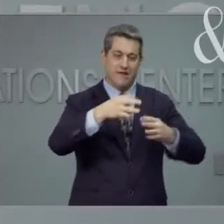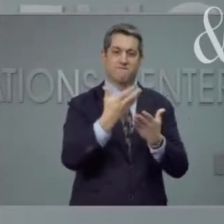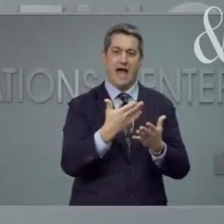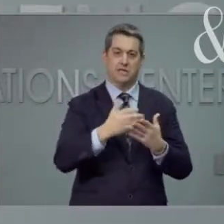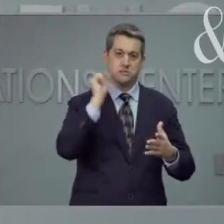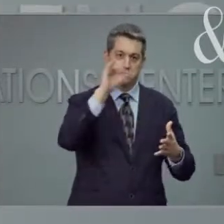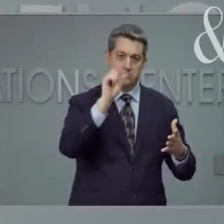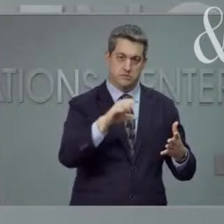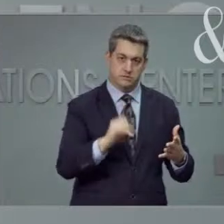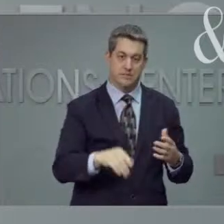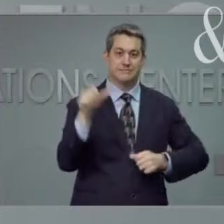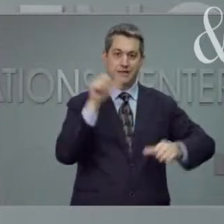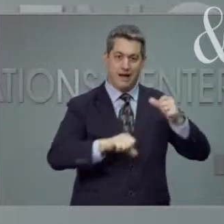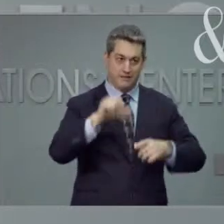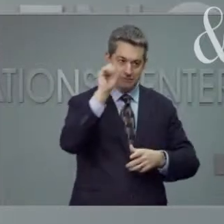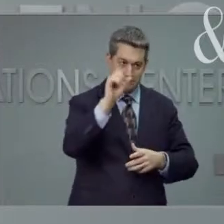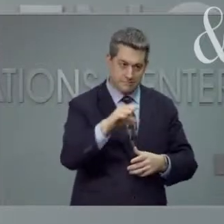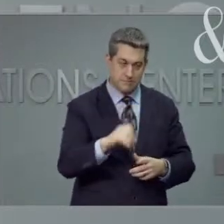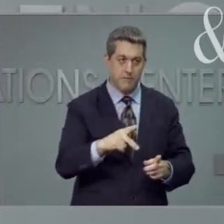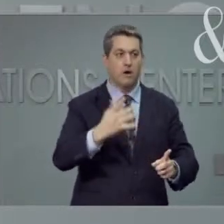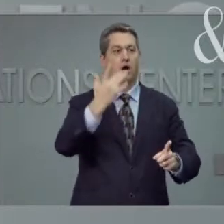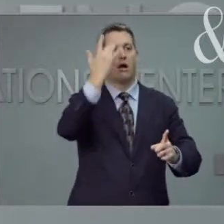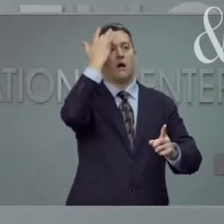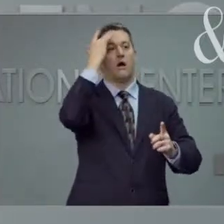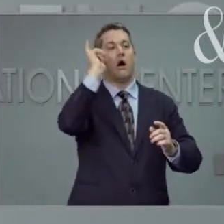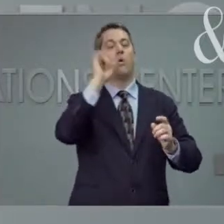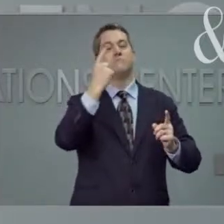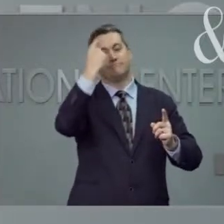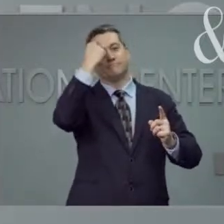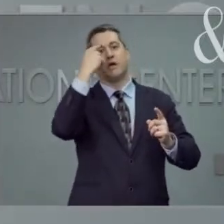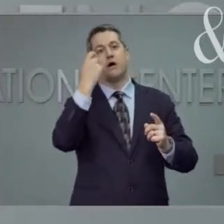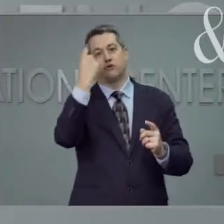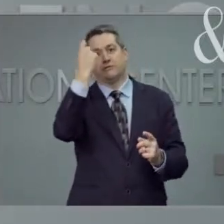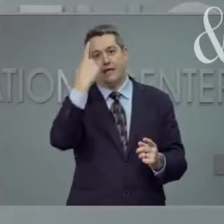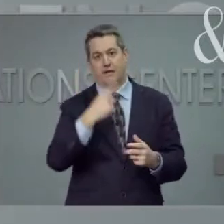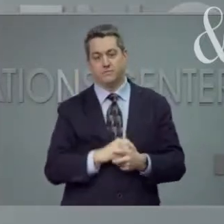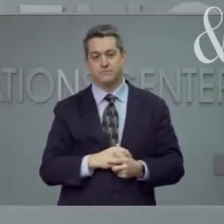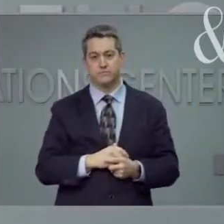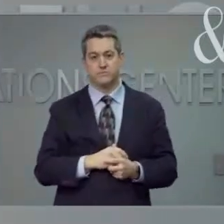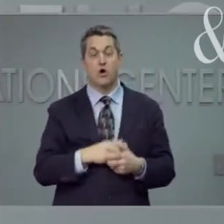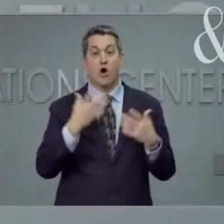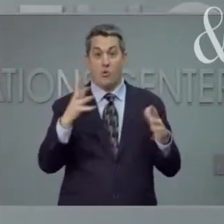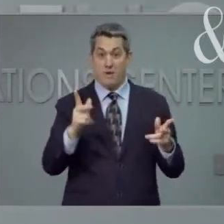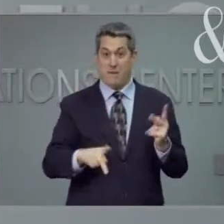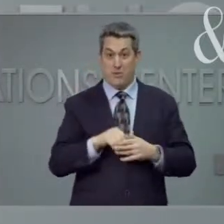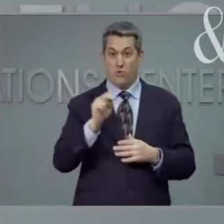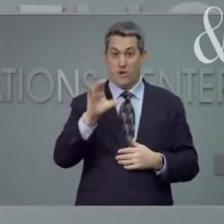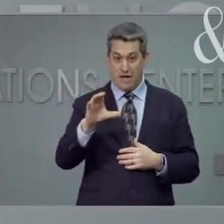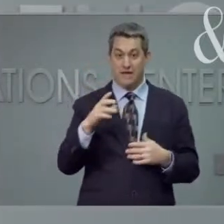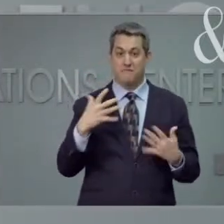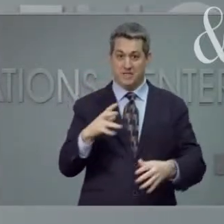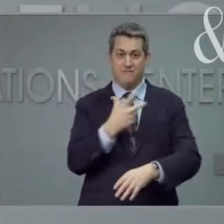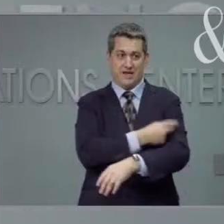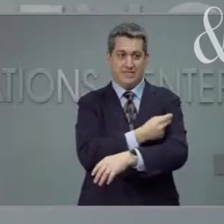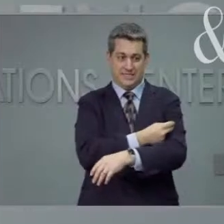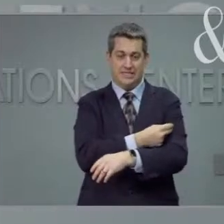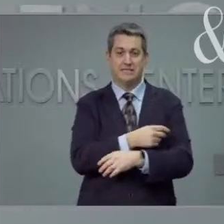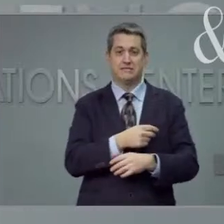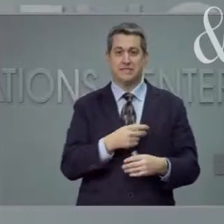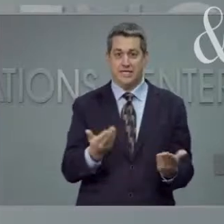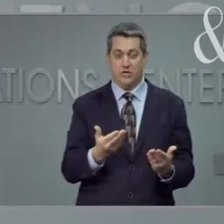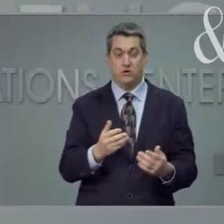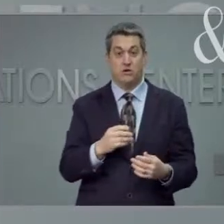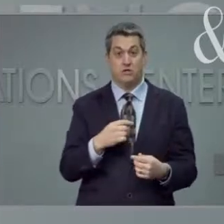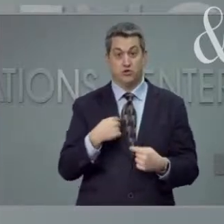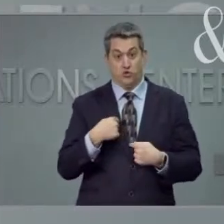more than 100,000 people in North Carolina vaccinated with these two vaccines, we've had as the governor mentioned in his remarks, we've had